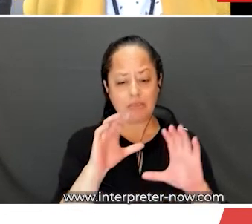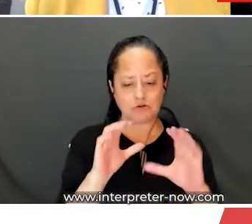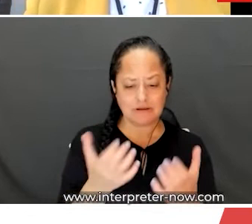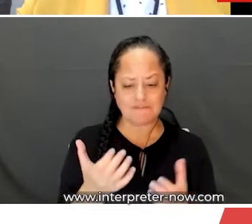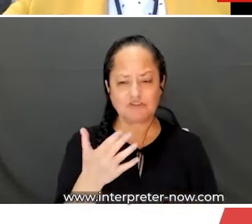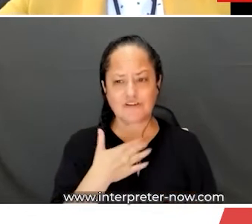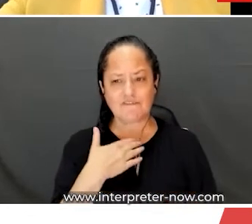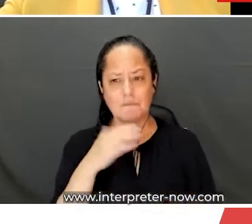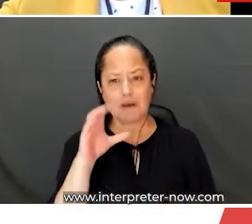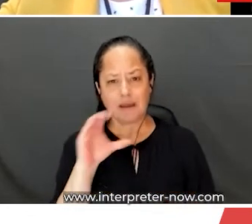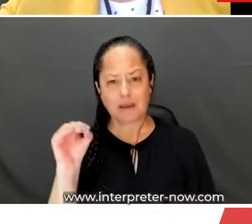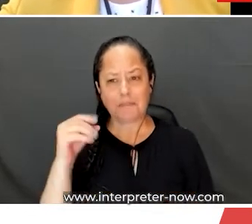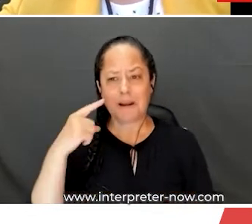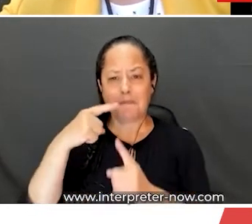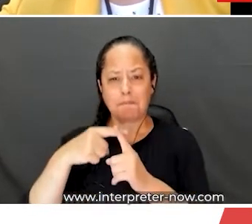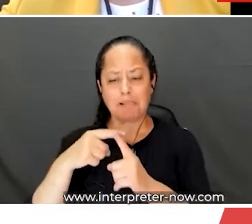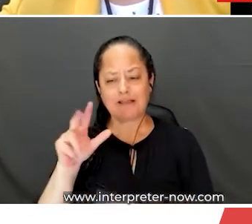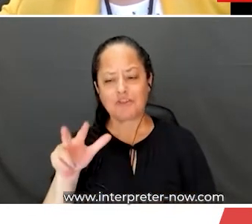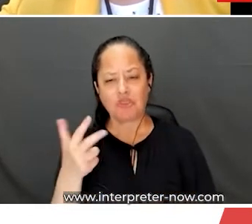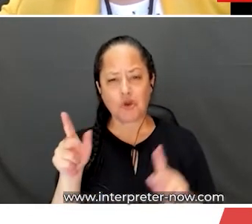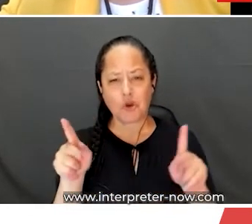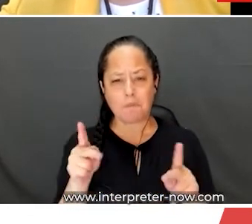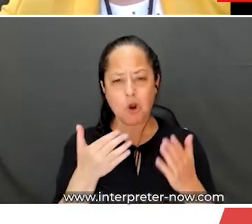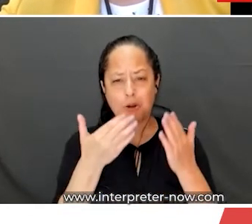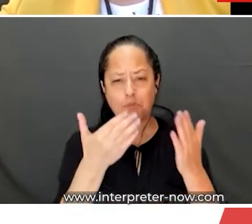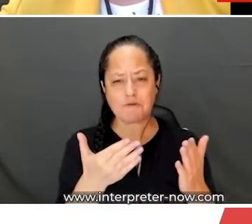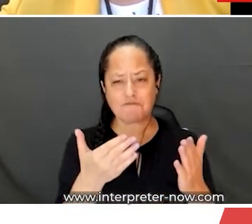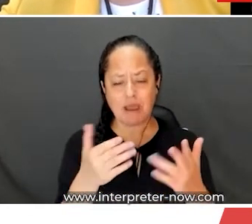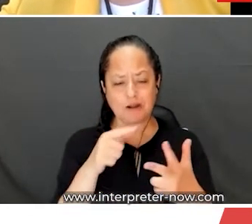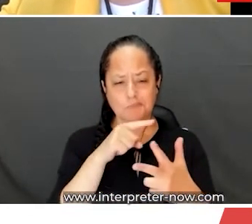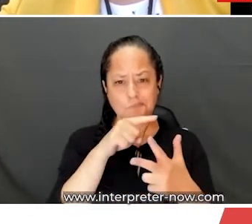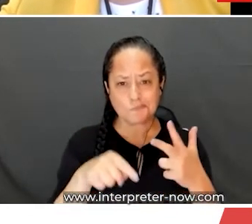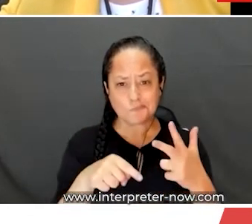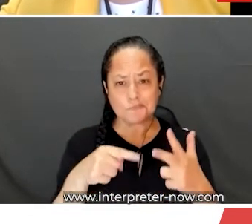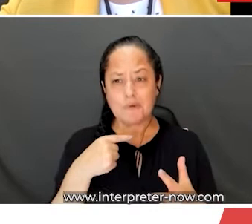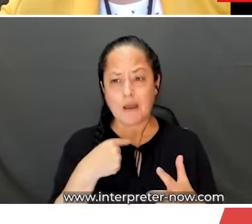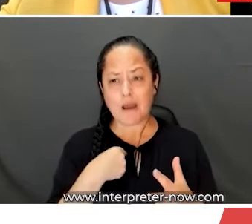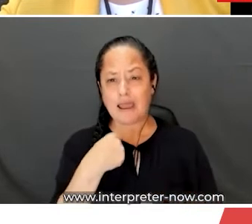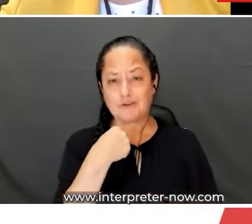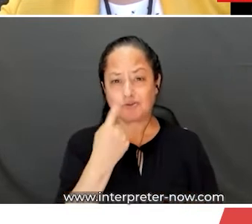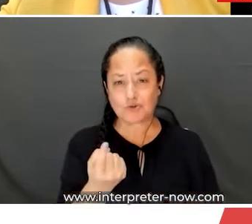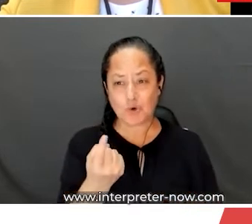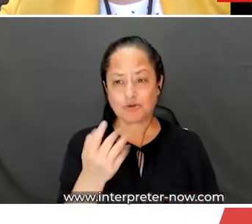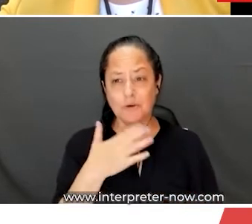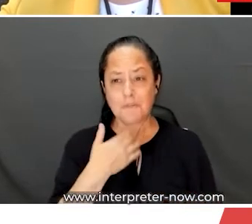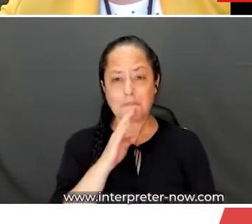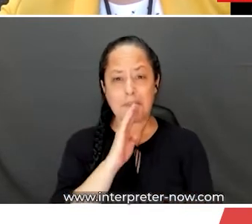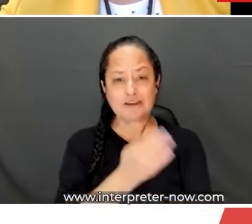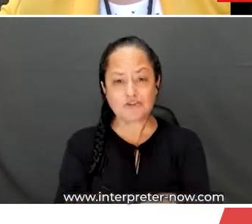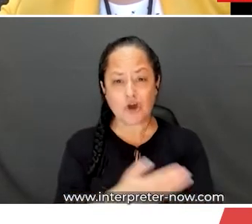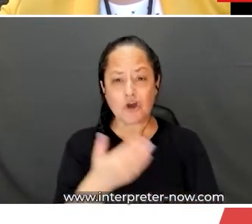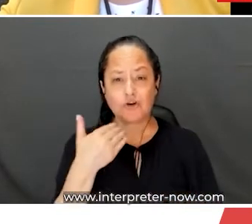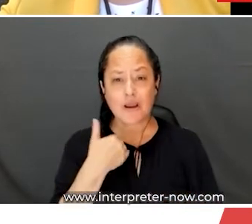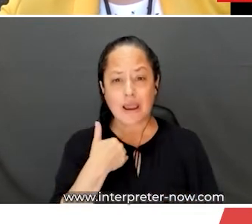company plus the third-party provider. And when I told them that my daughter has